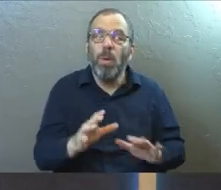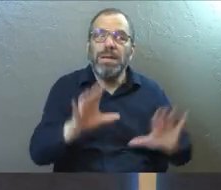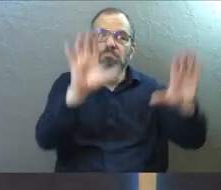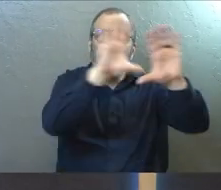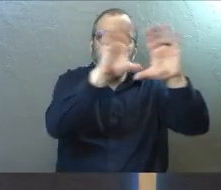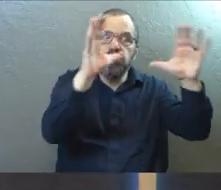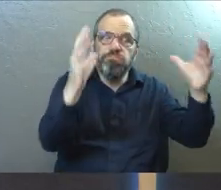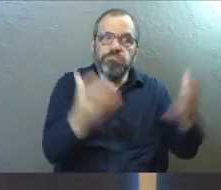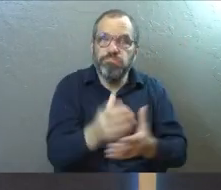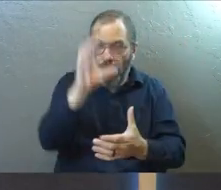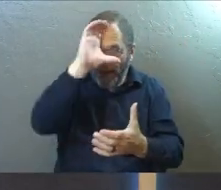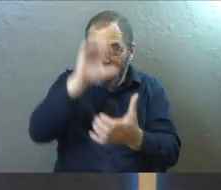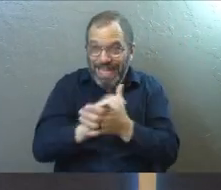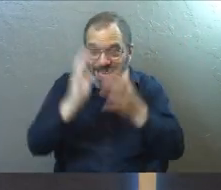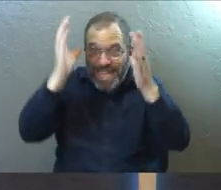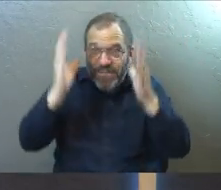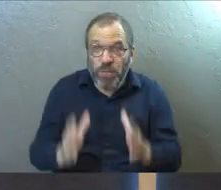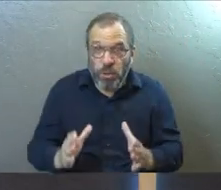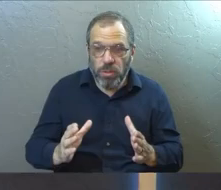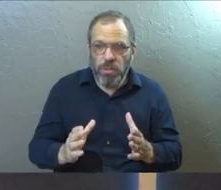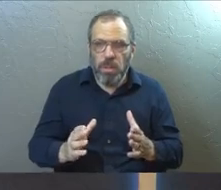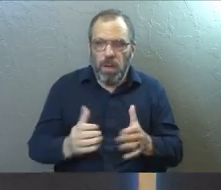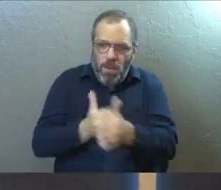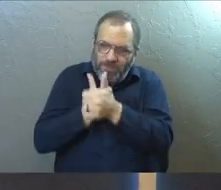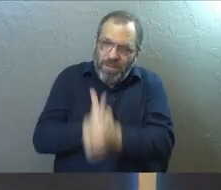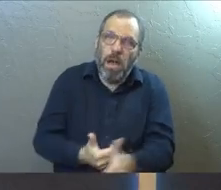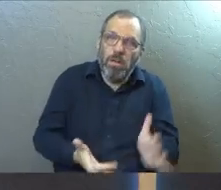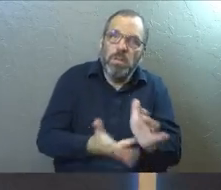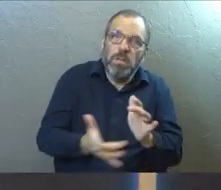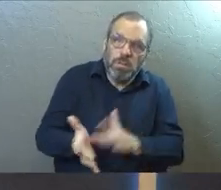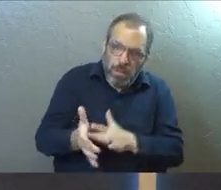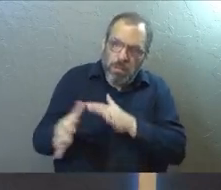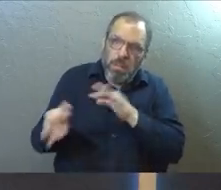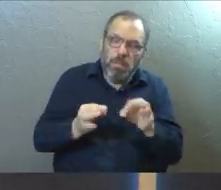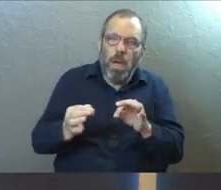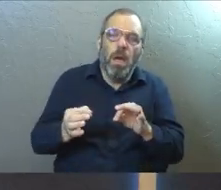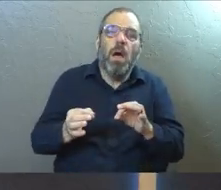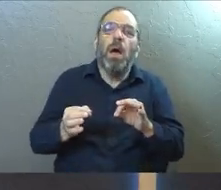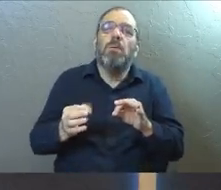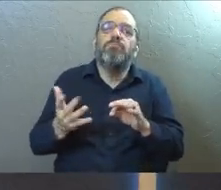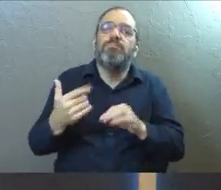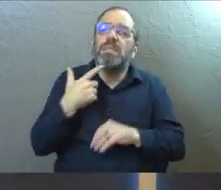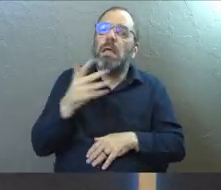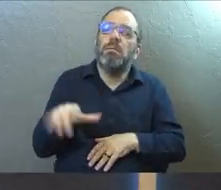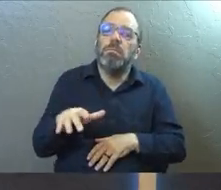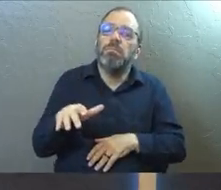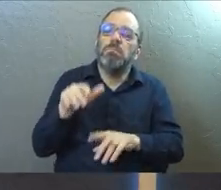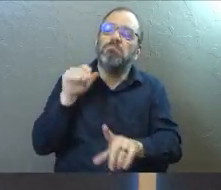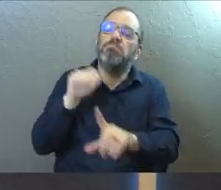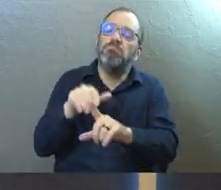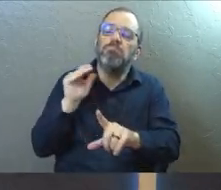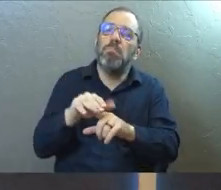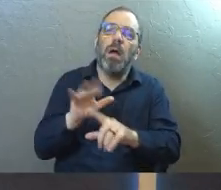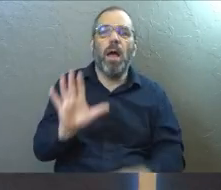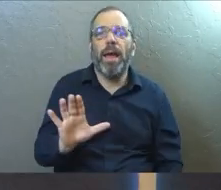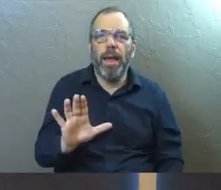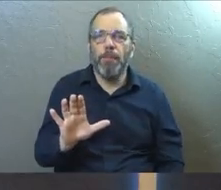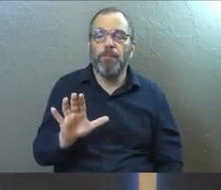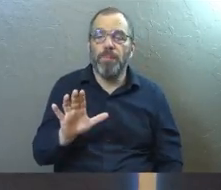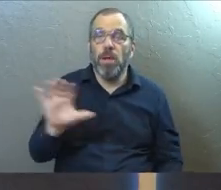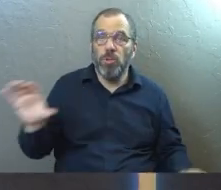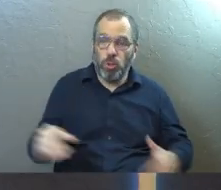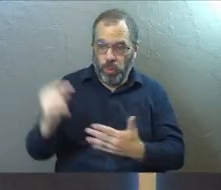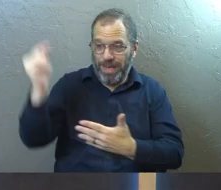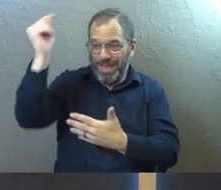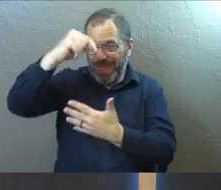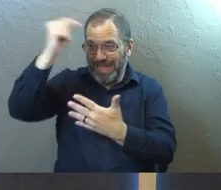a group of believers, a church who have began to follow Jesus. And so he's going back and he's telling them these things. He's reminding them of some truth. Hey, here's what you